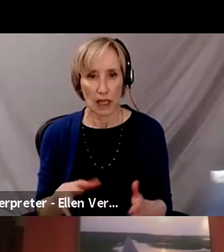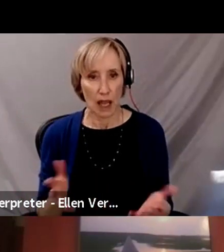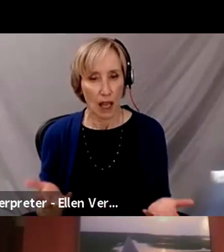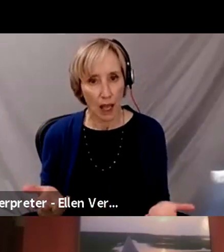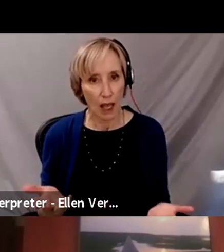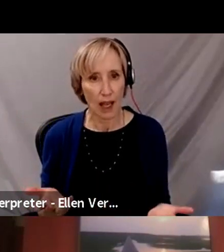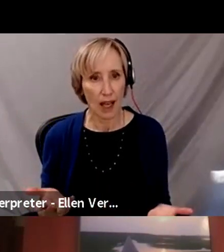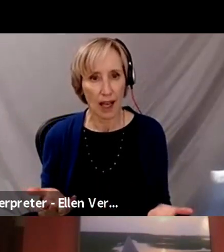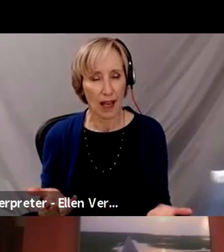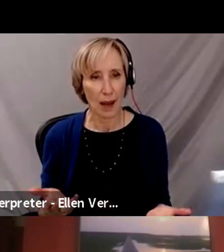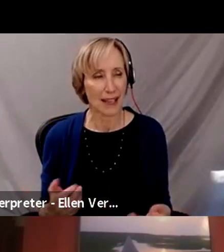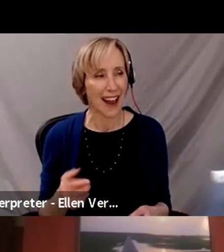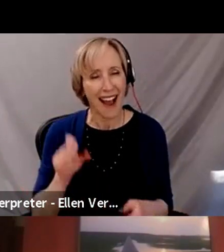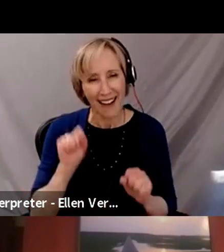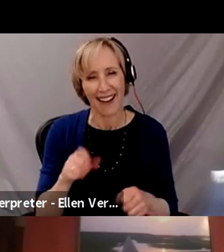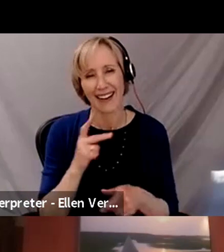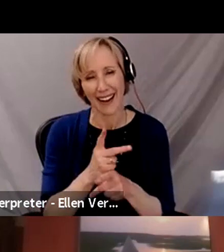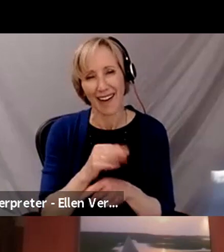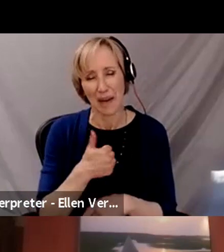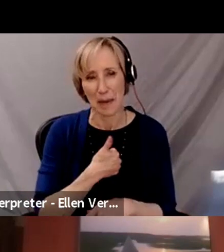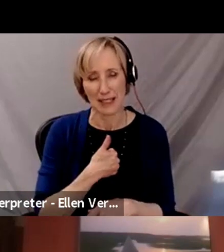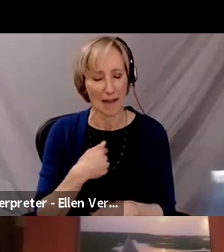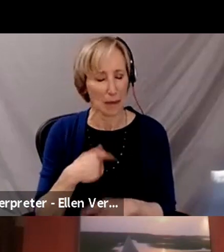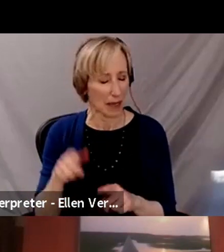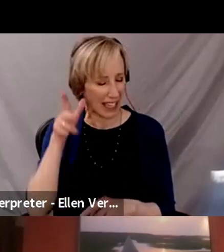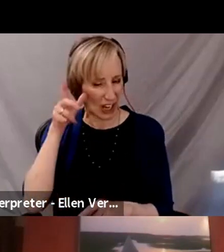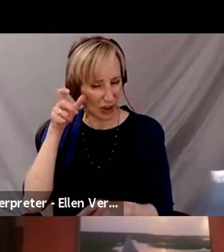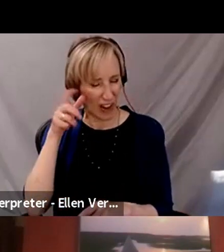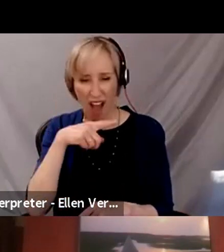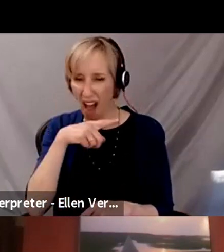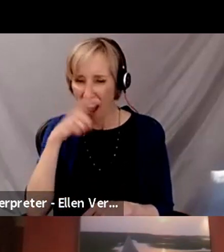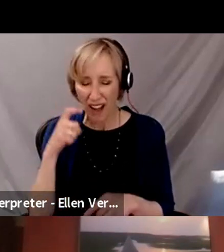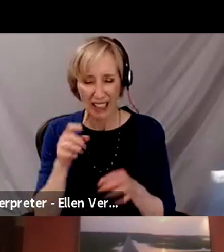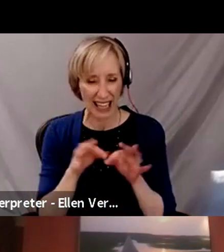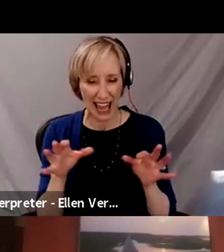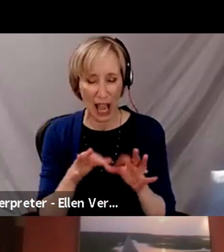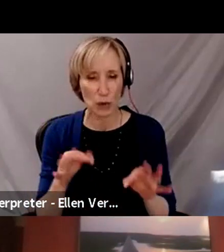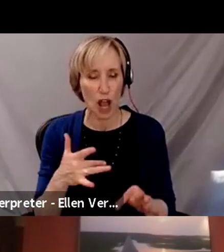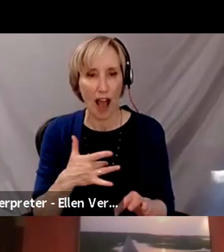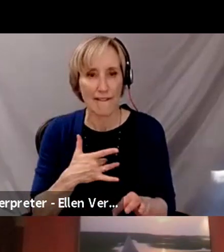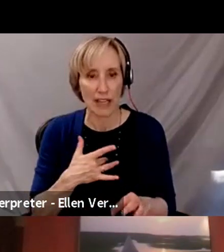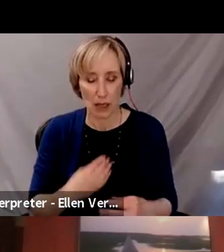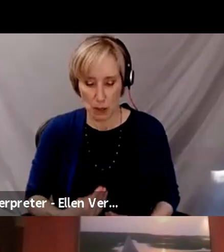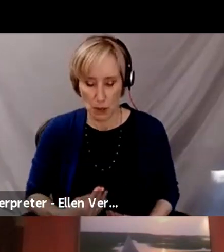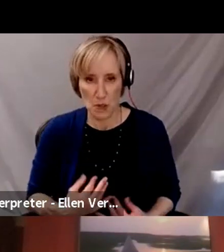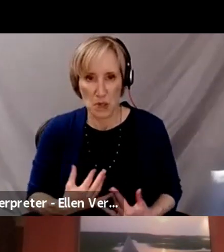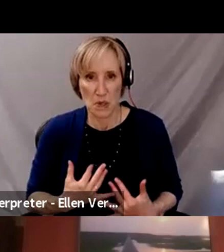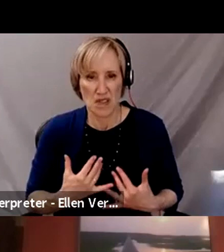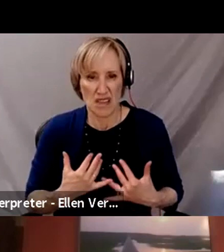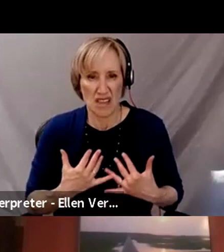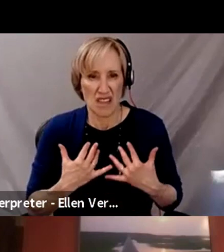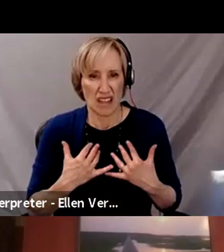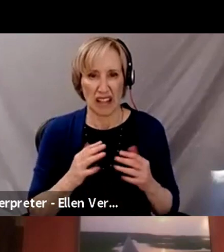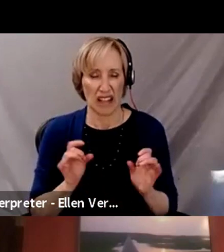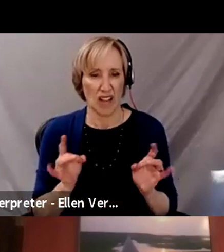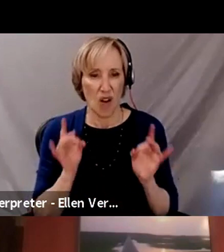can pretty well take care of myself, the fear that I felt in my body just it became fierce. I